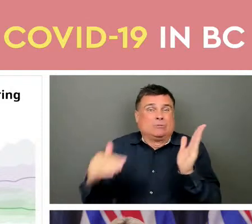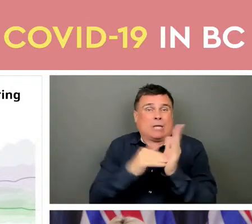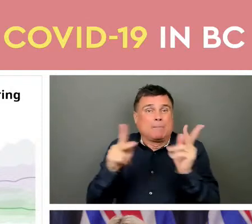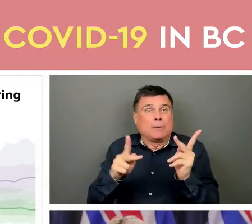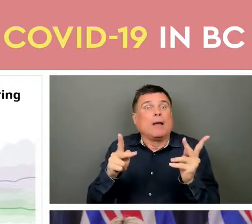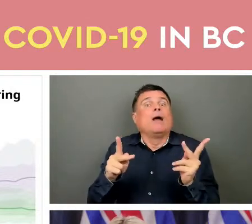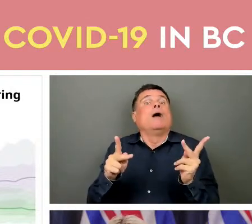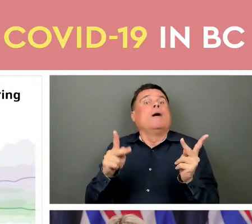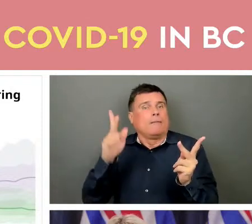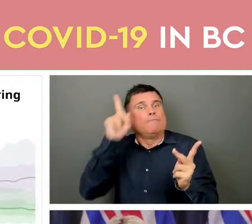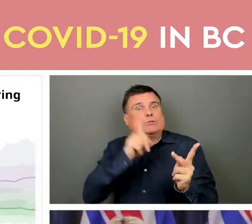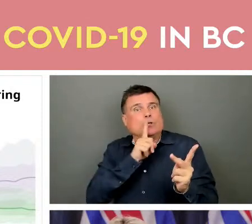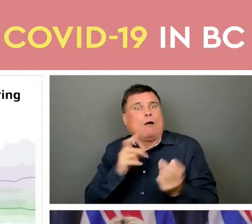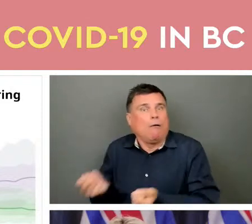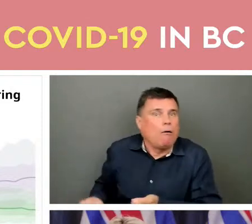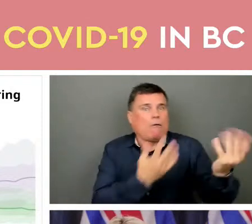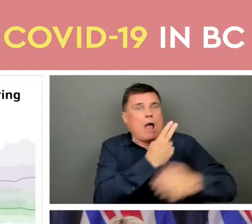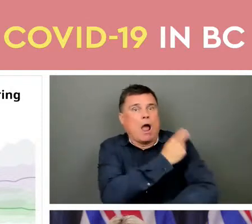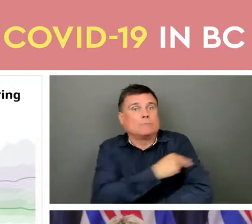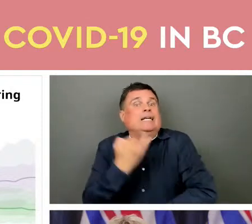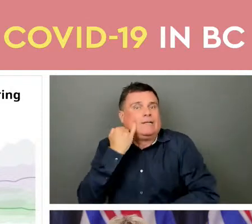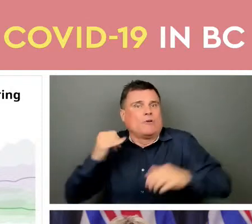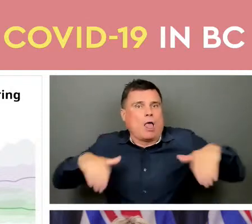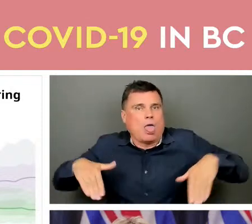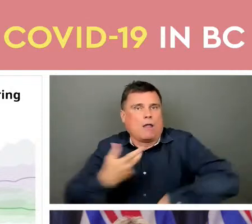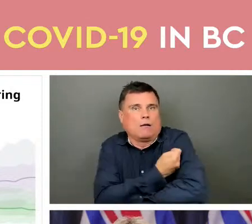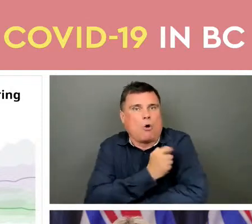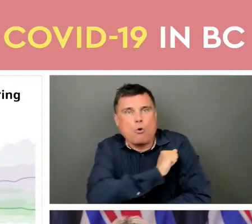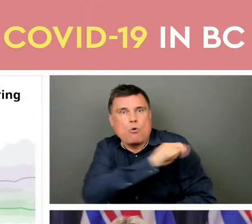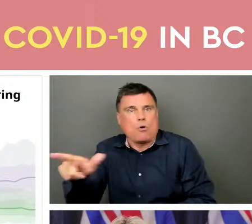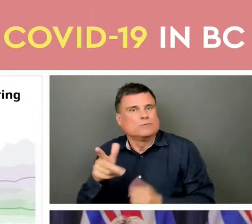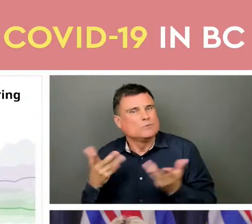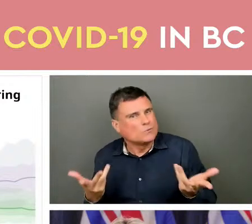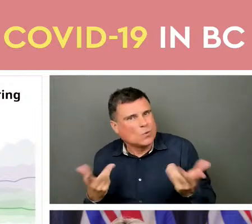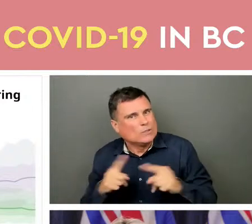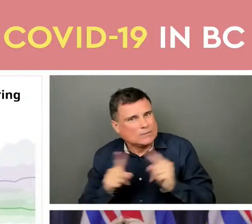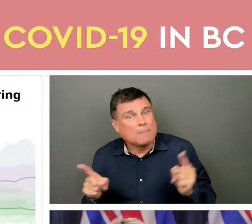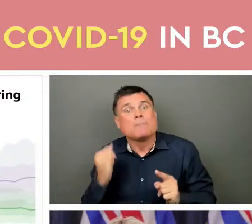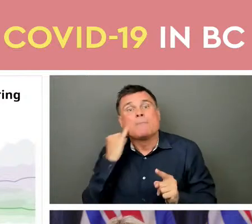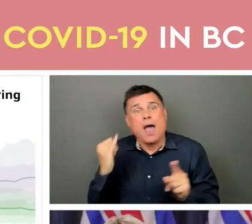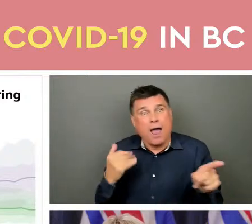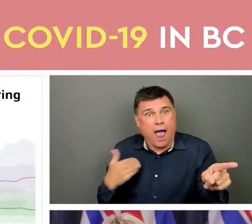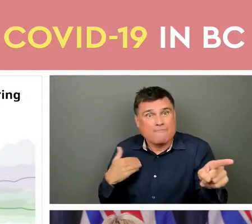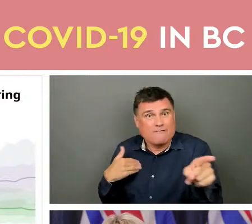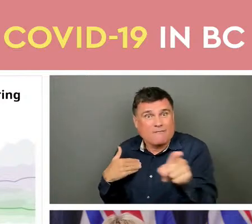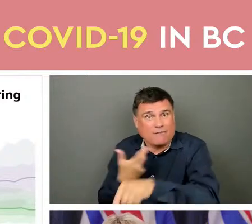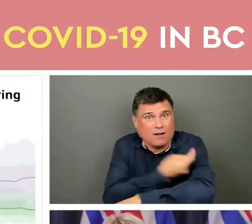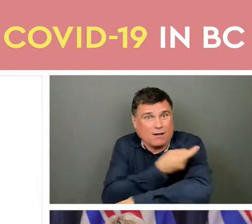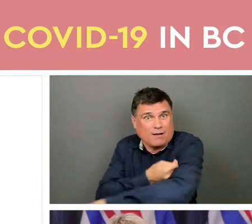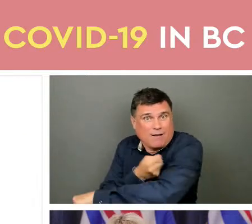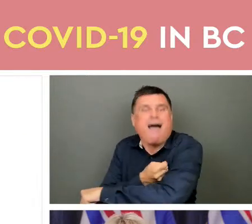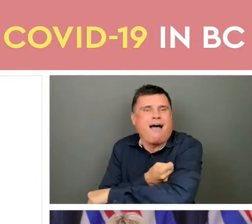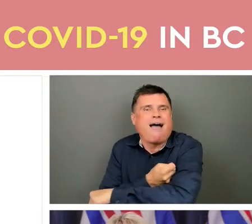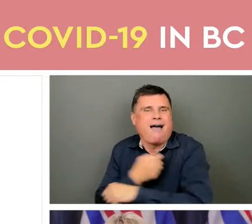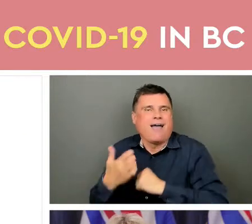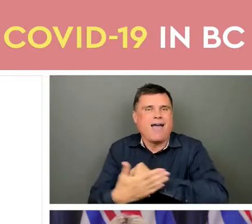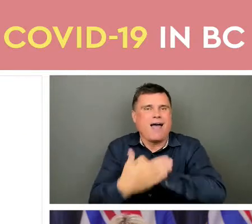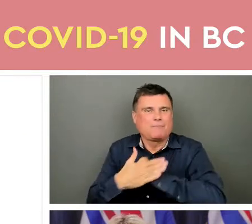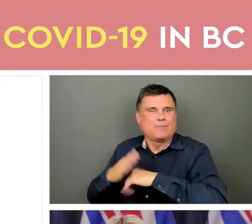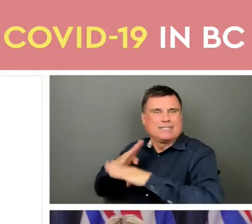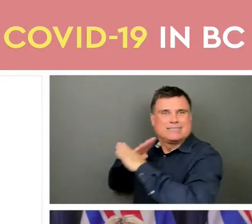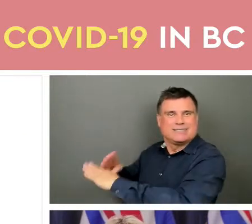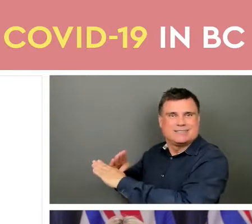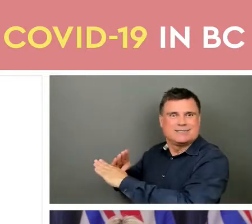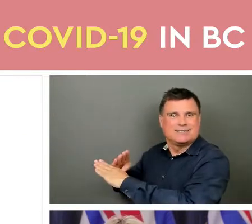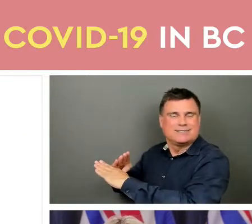spectrum. They're making a difference, but we're not where we need to be yet. And we need to continue to walk this fine